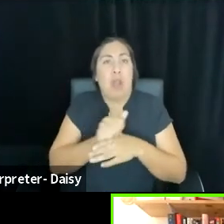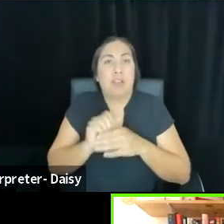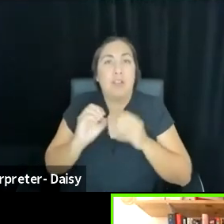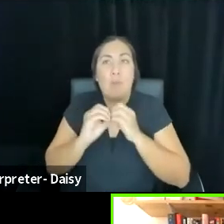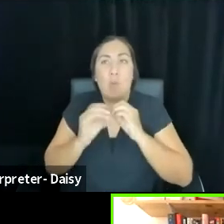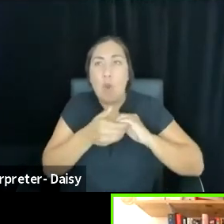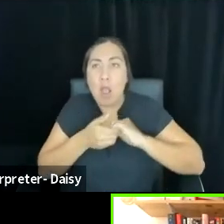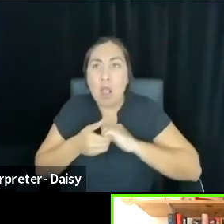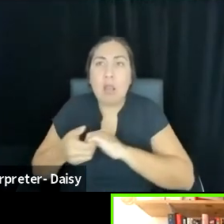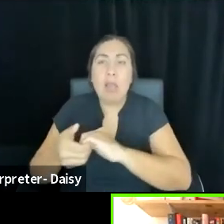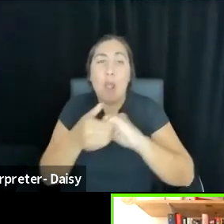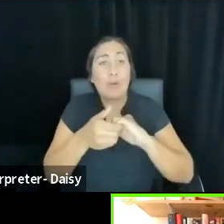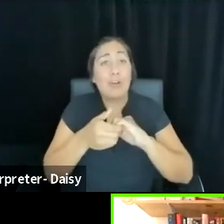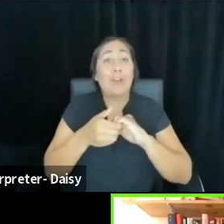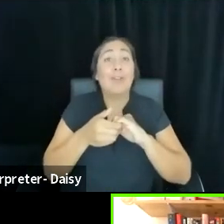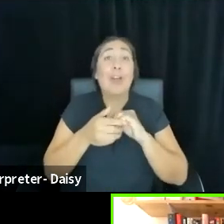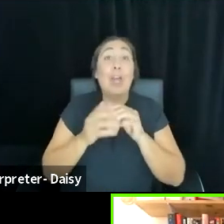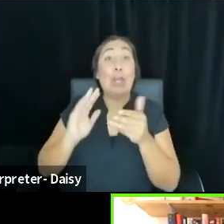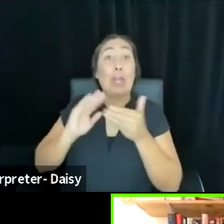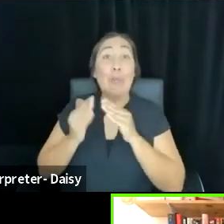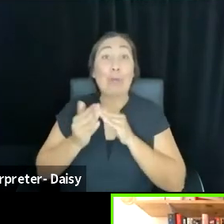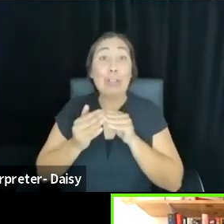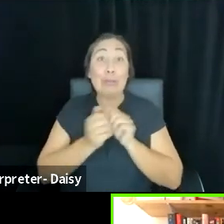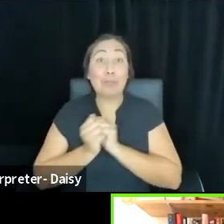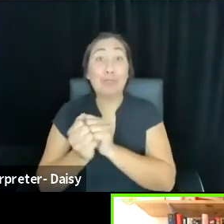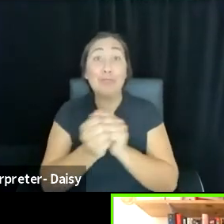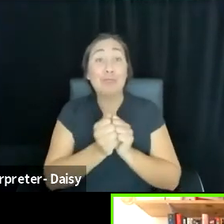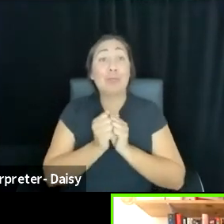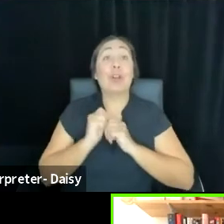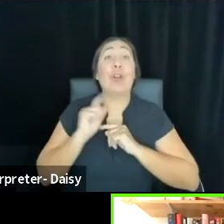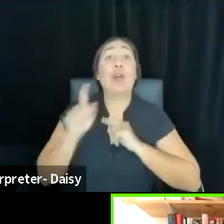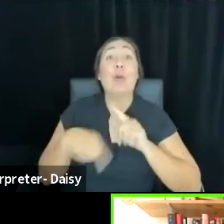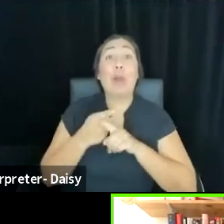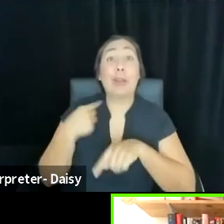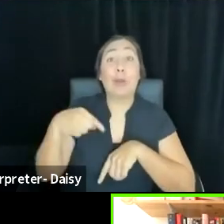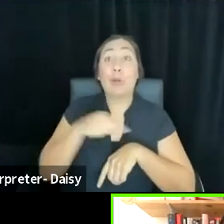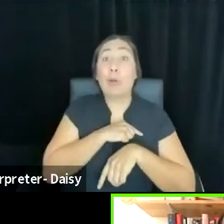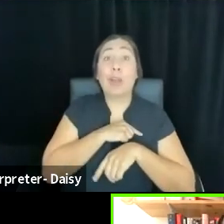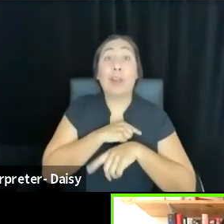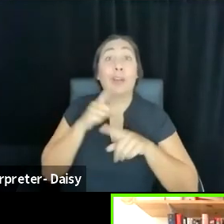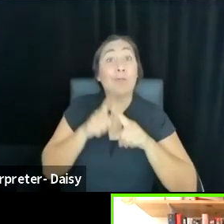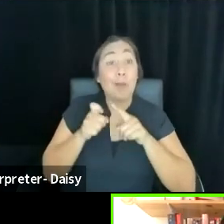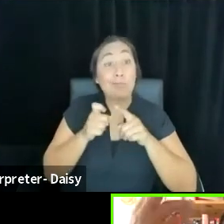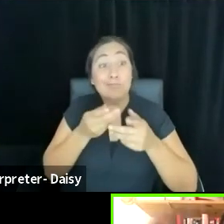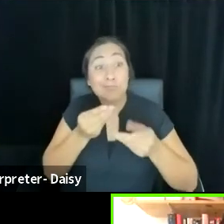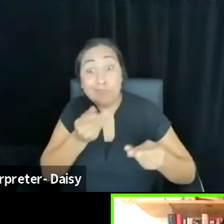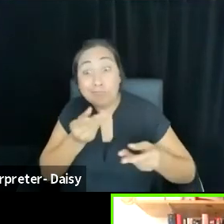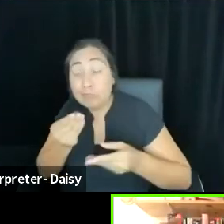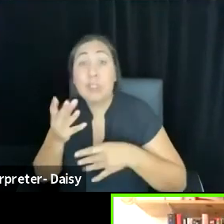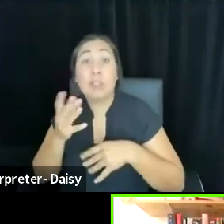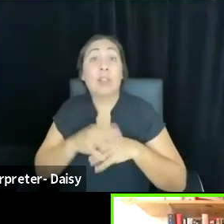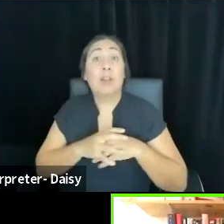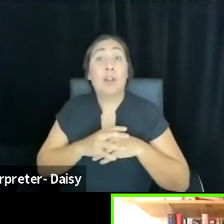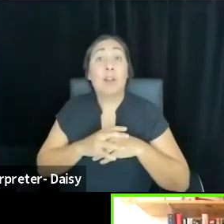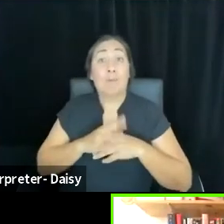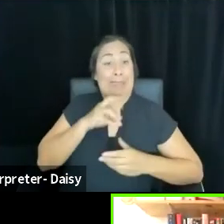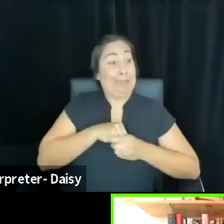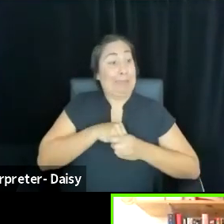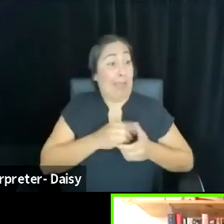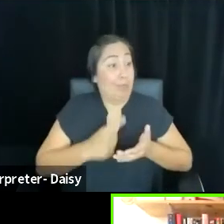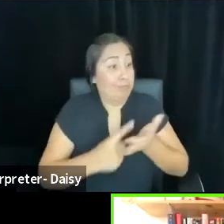and we take our impulses from the bottom up, from the outside in. And there are some processes that are more hierarchical,